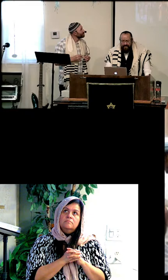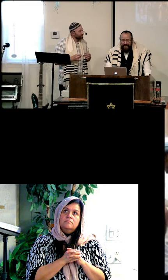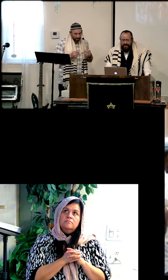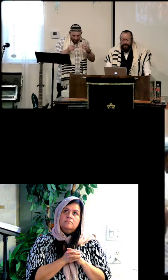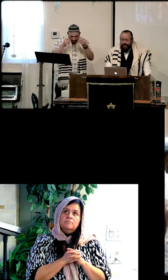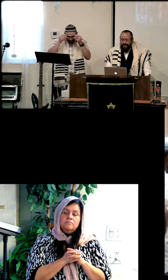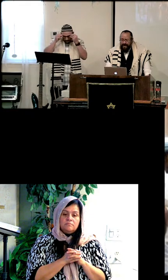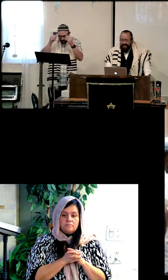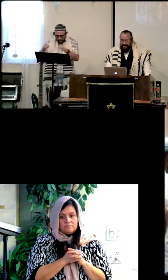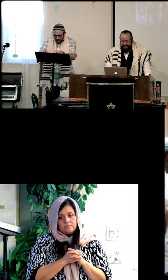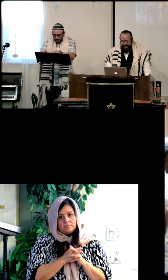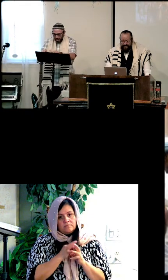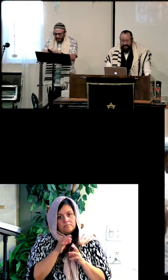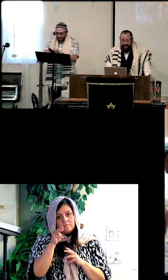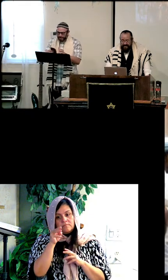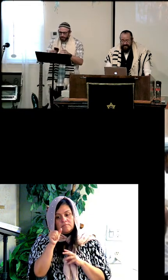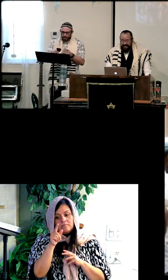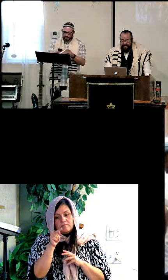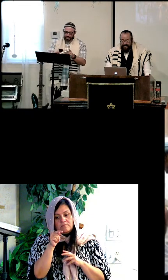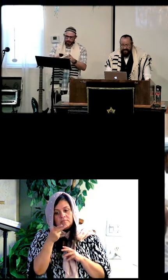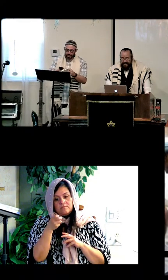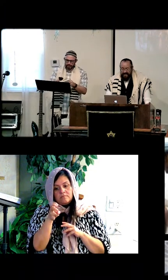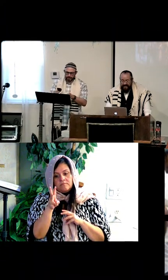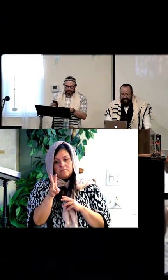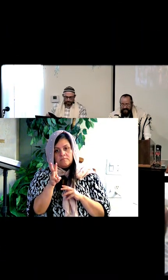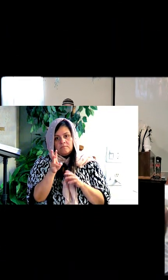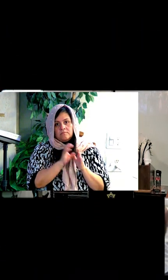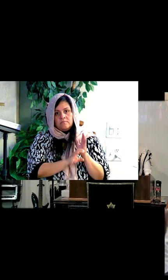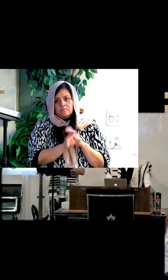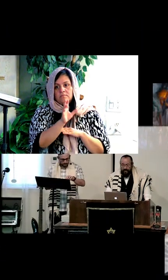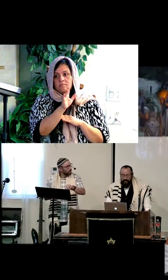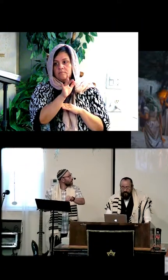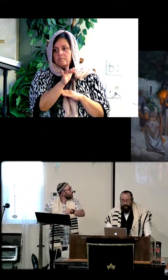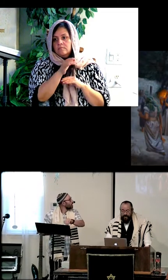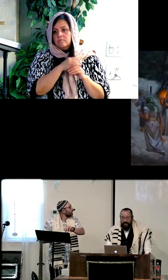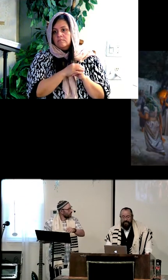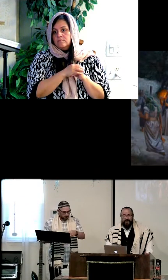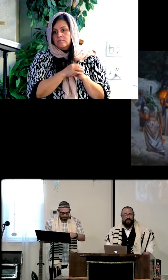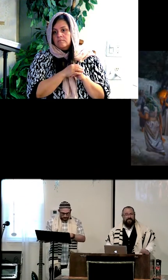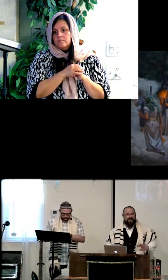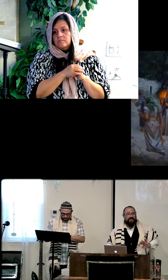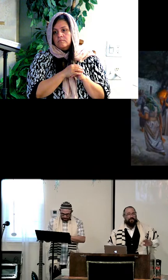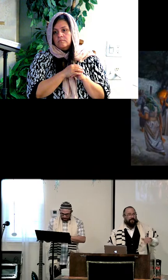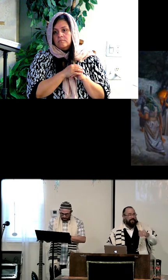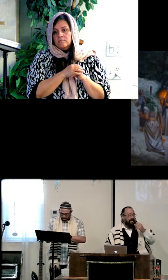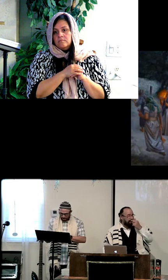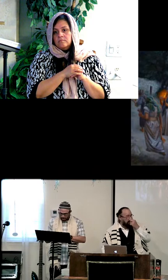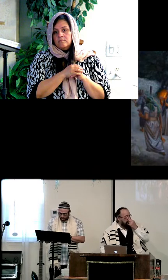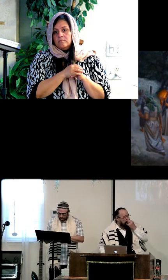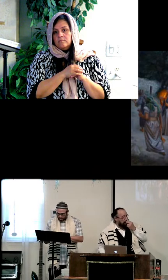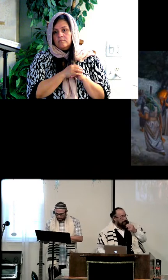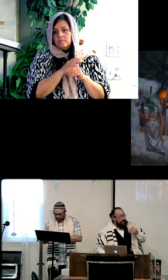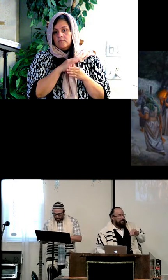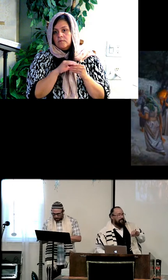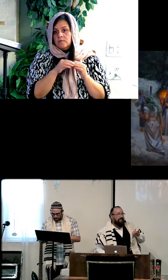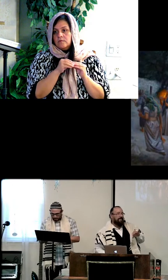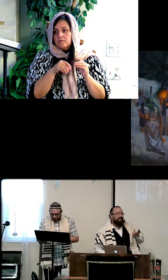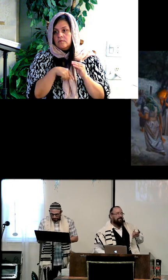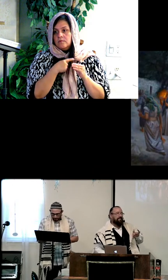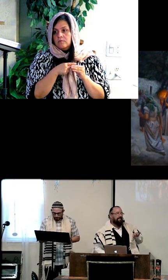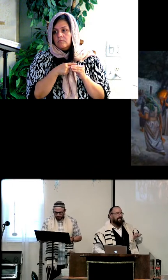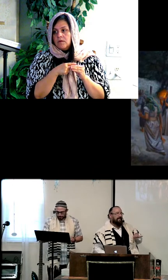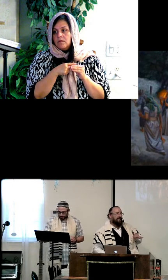In Matthew 25. En Mateo capítulo 25. And we won't read it, but we know this is the story about the